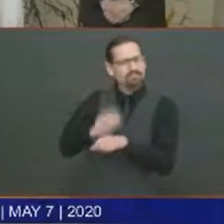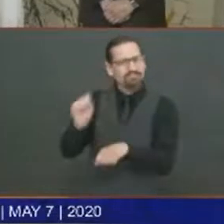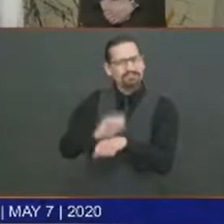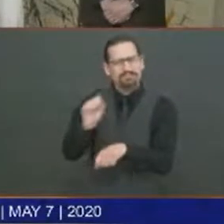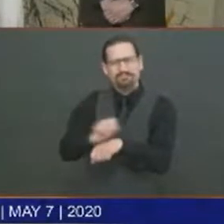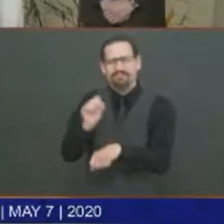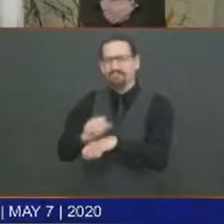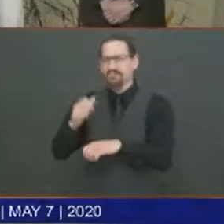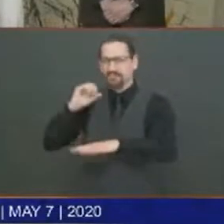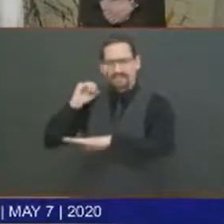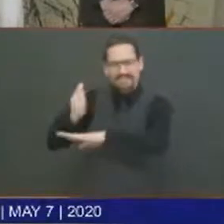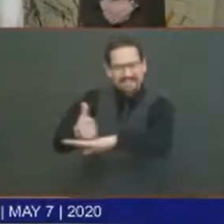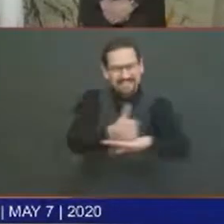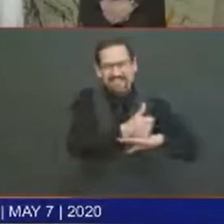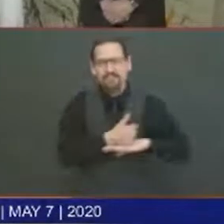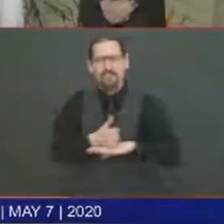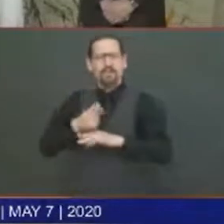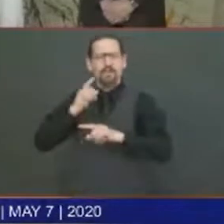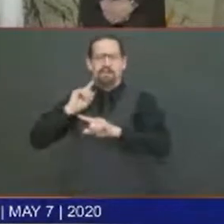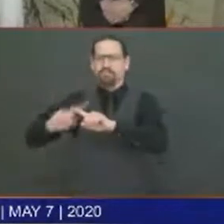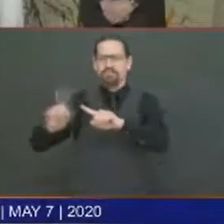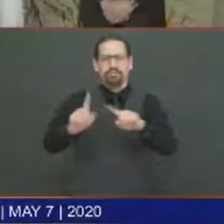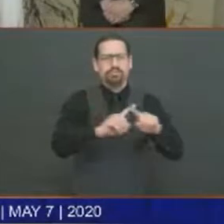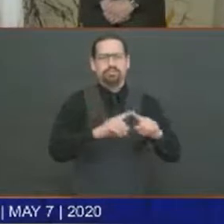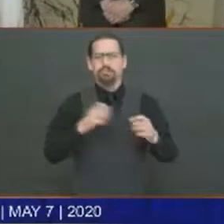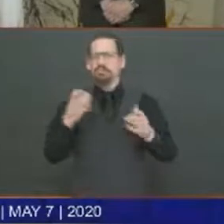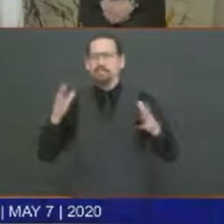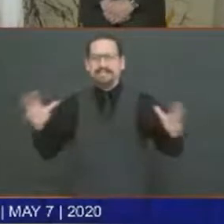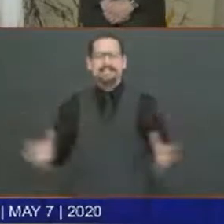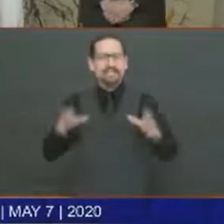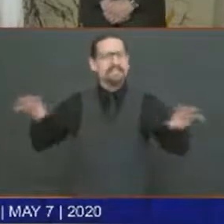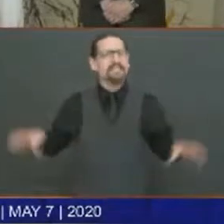And also we have 1 million Rhode Islanders who are doing the right thing.